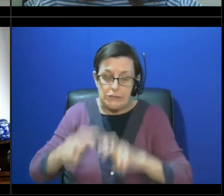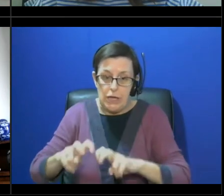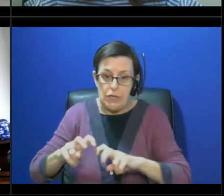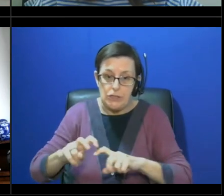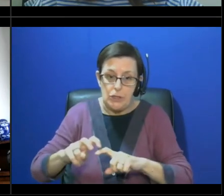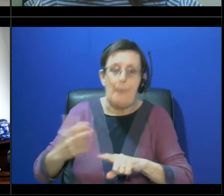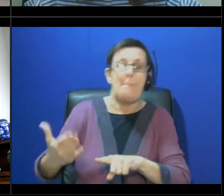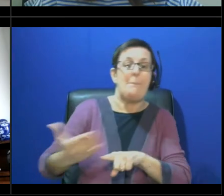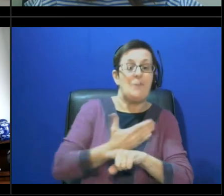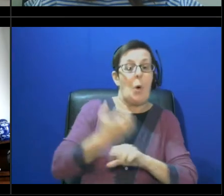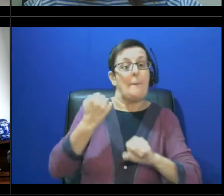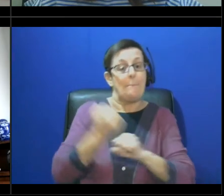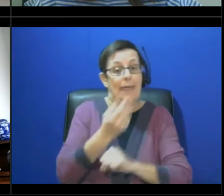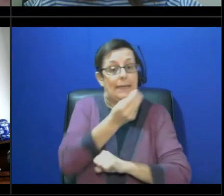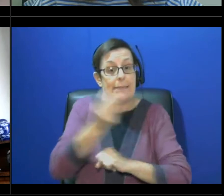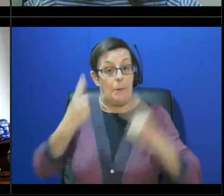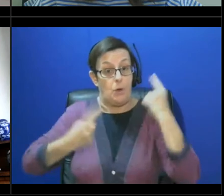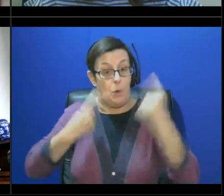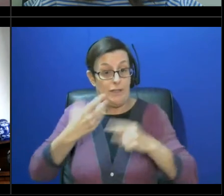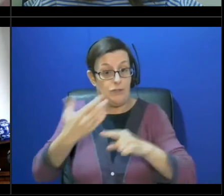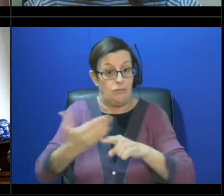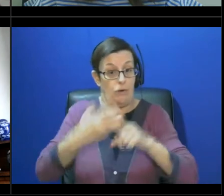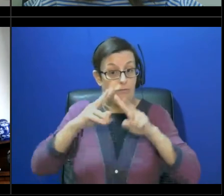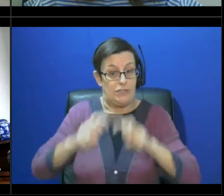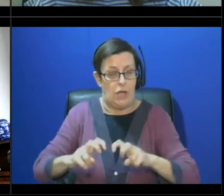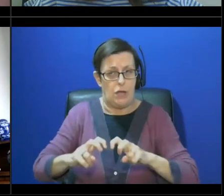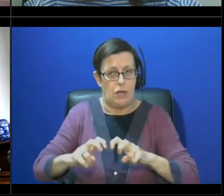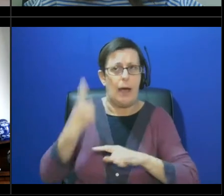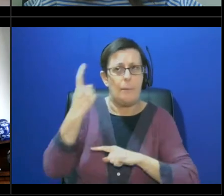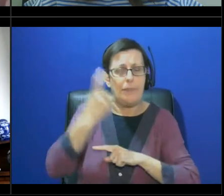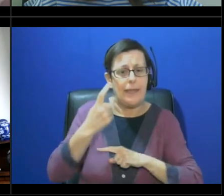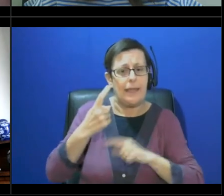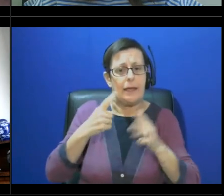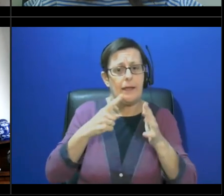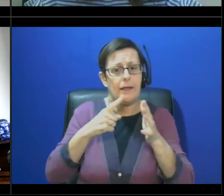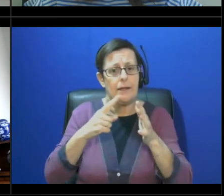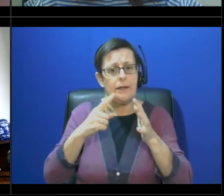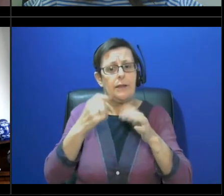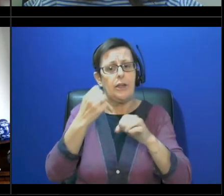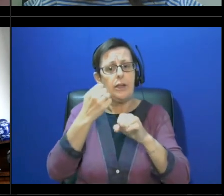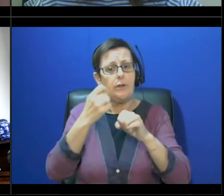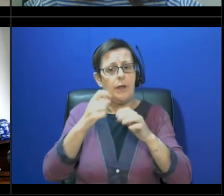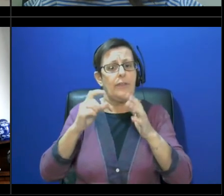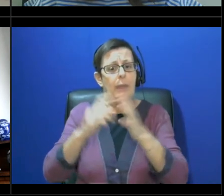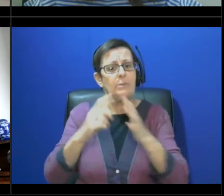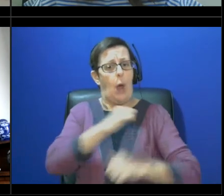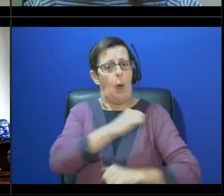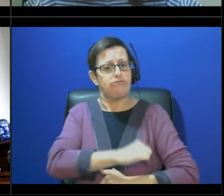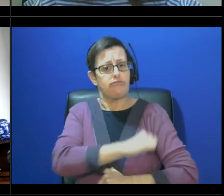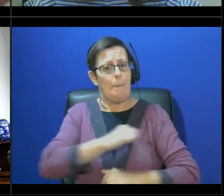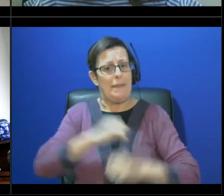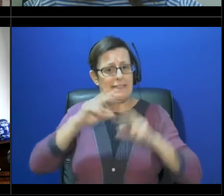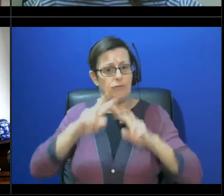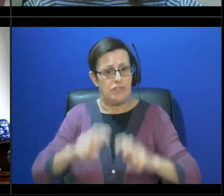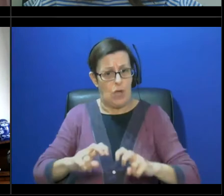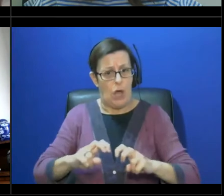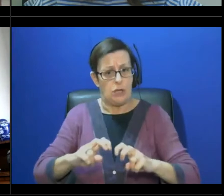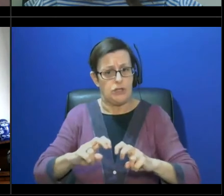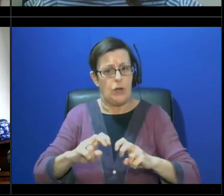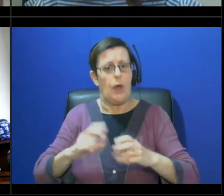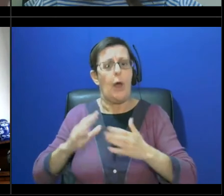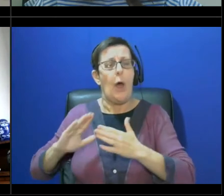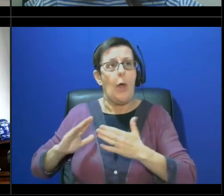Some Noise research. So I'm thinking of Adam Ockleford, Graham Welch and Sally Zimmerman's PROMISE research, for example, the provision of music